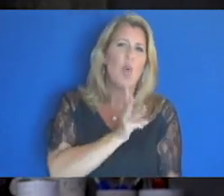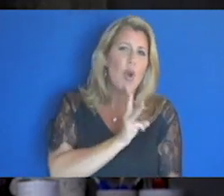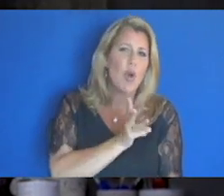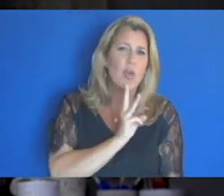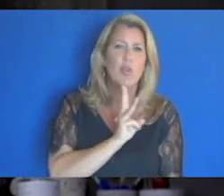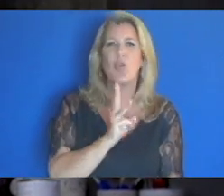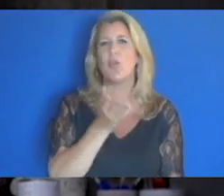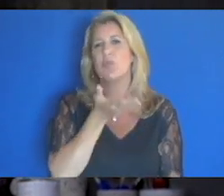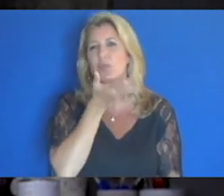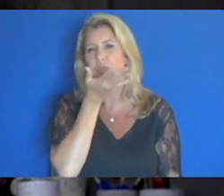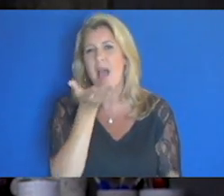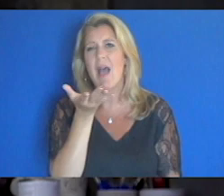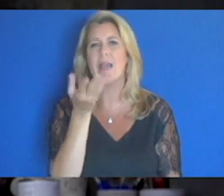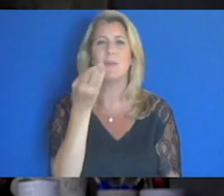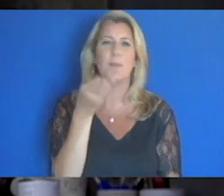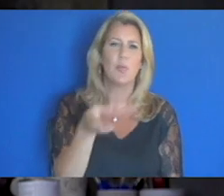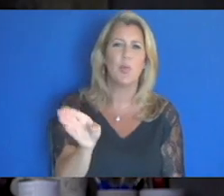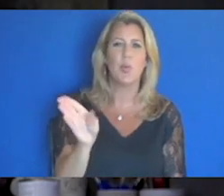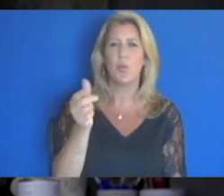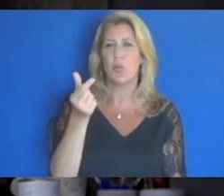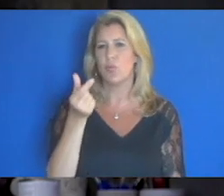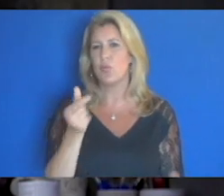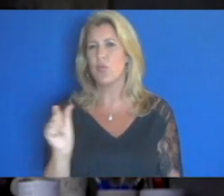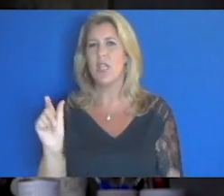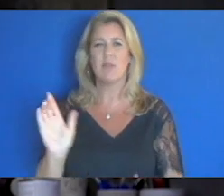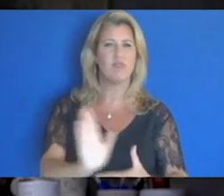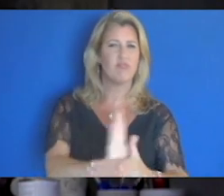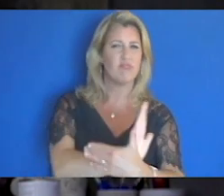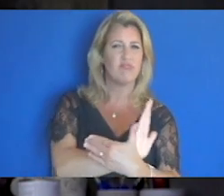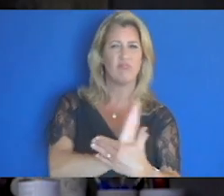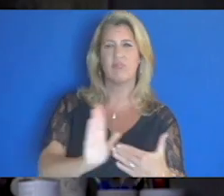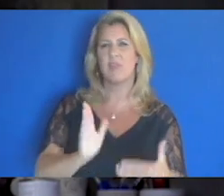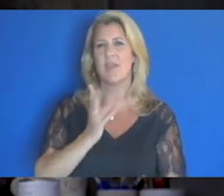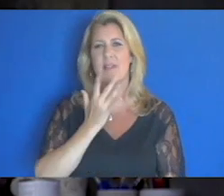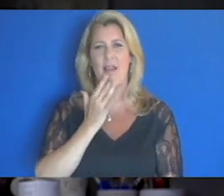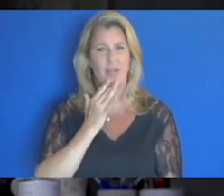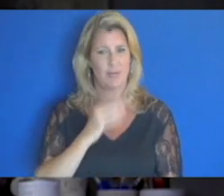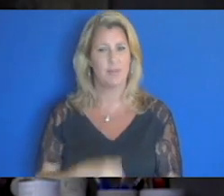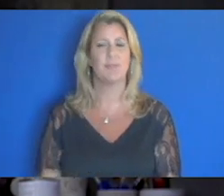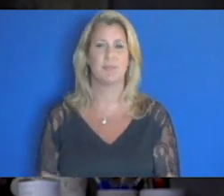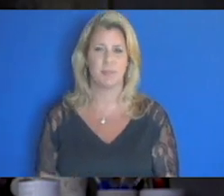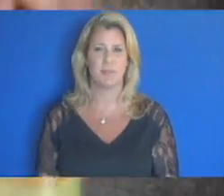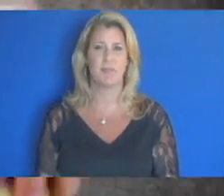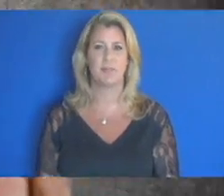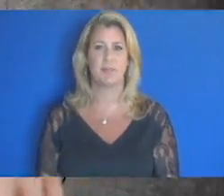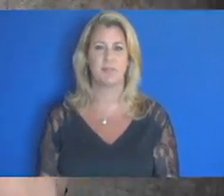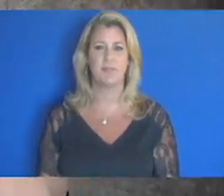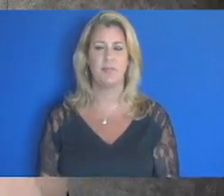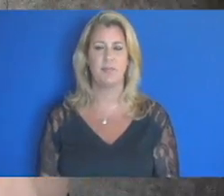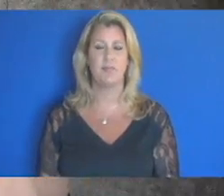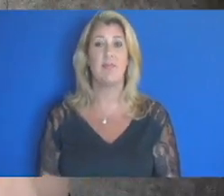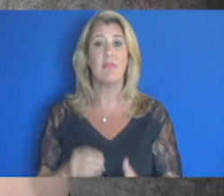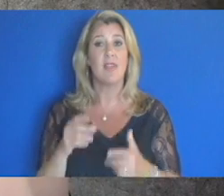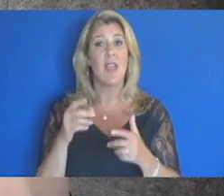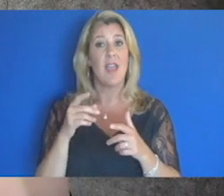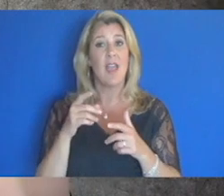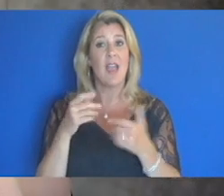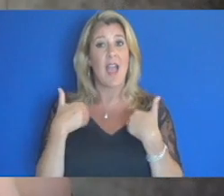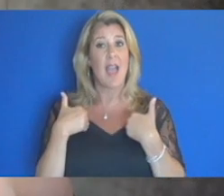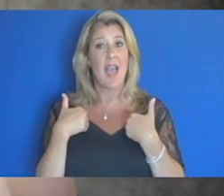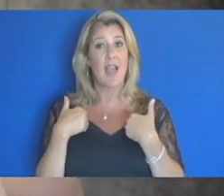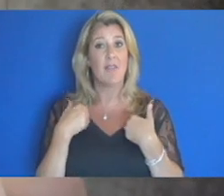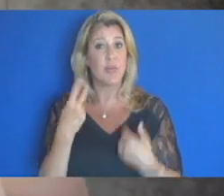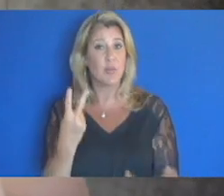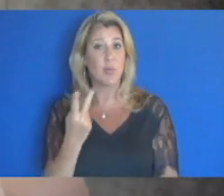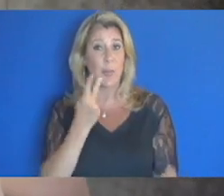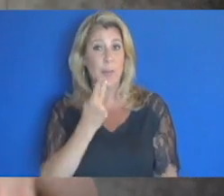or grass, like blue, green, and then we got colors in between. And then we got these